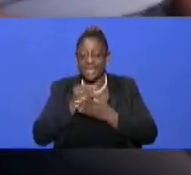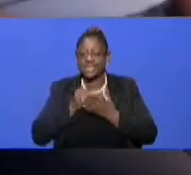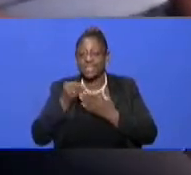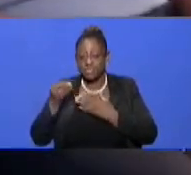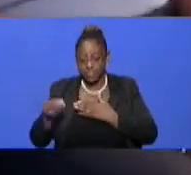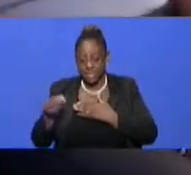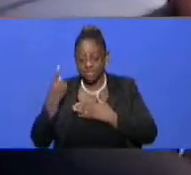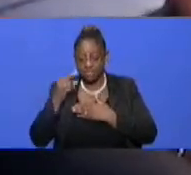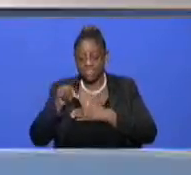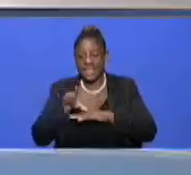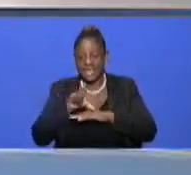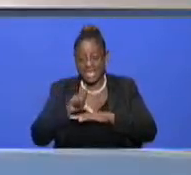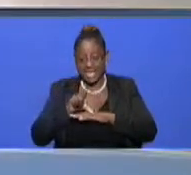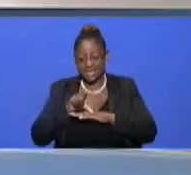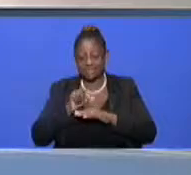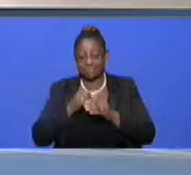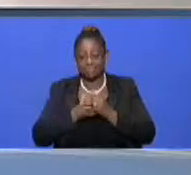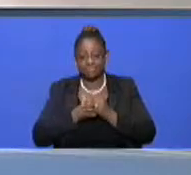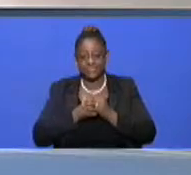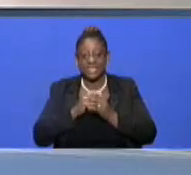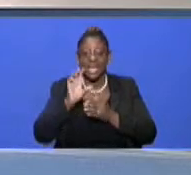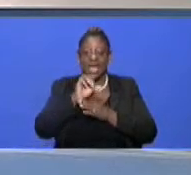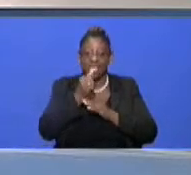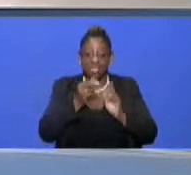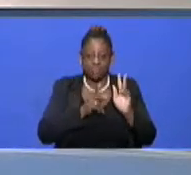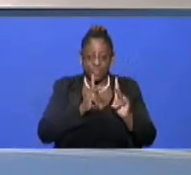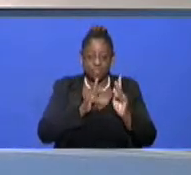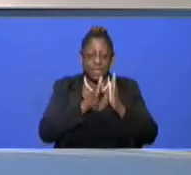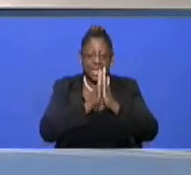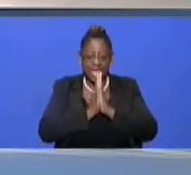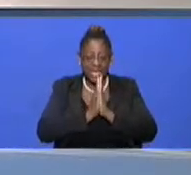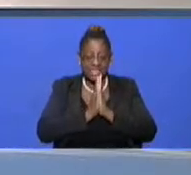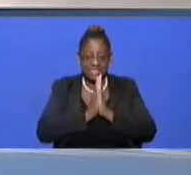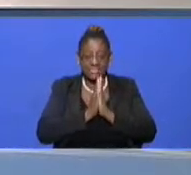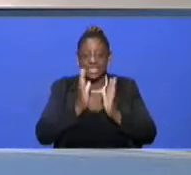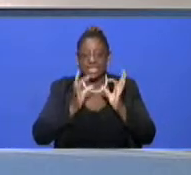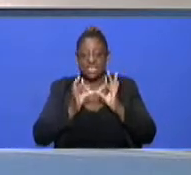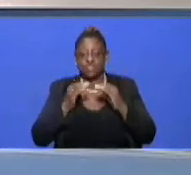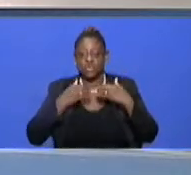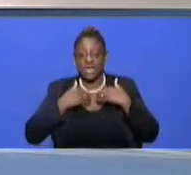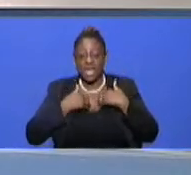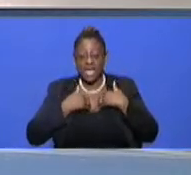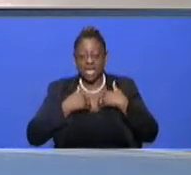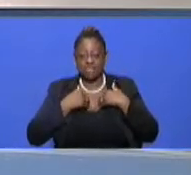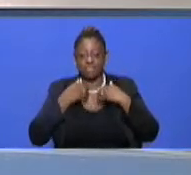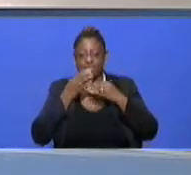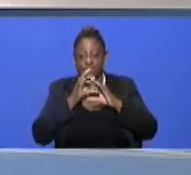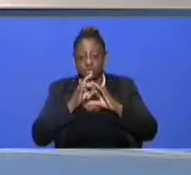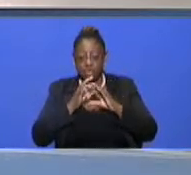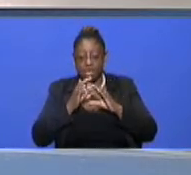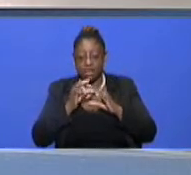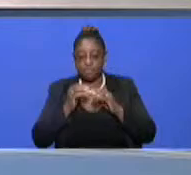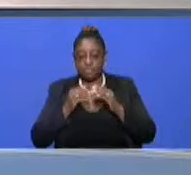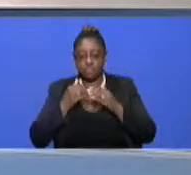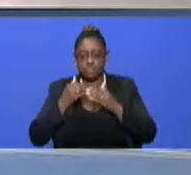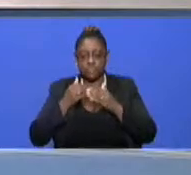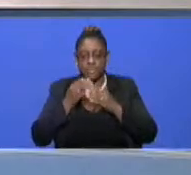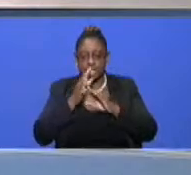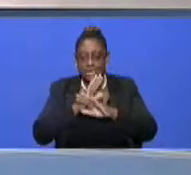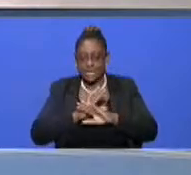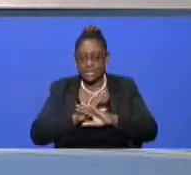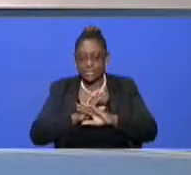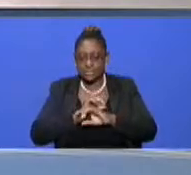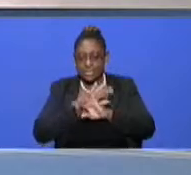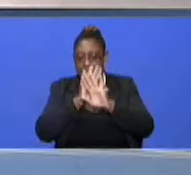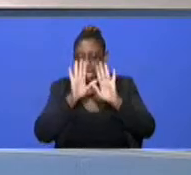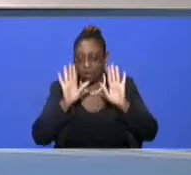issue. Others asked if the facility would include customs pre-clearance, something Cooper says was not in